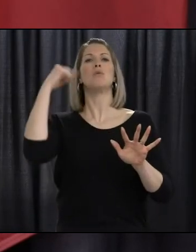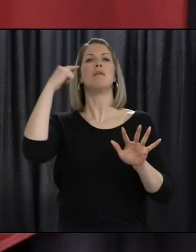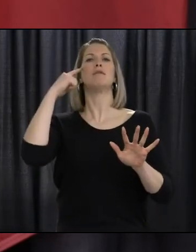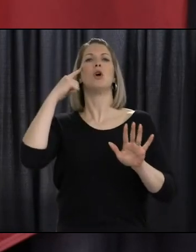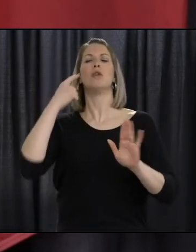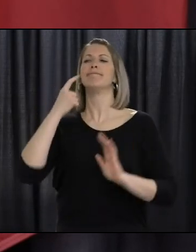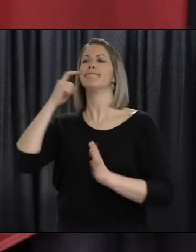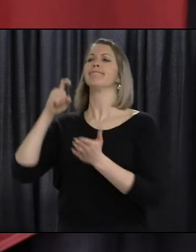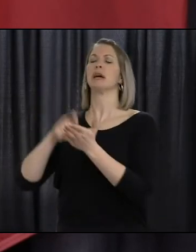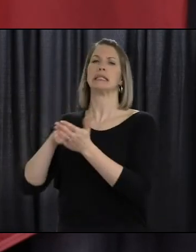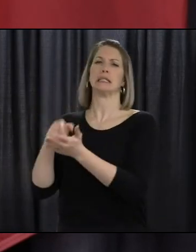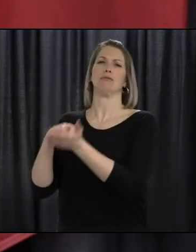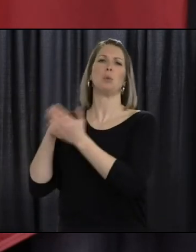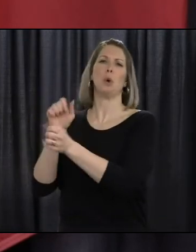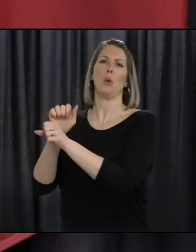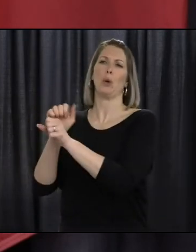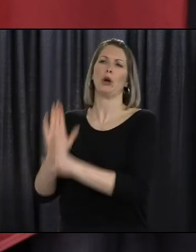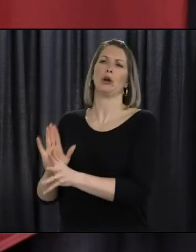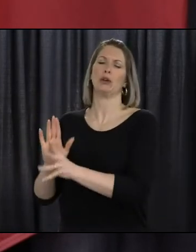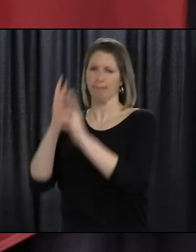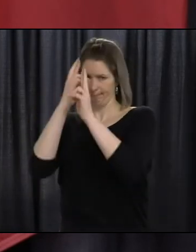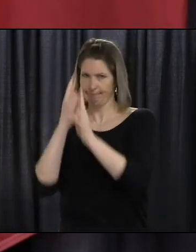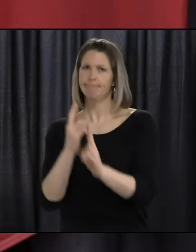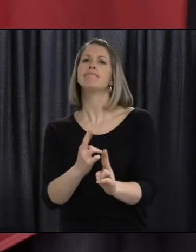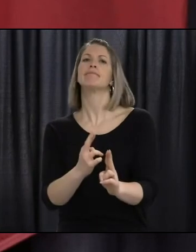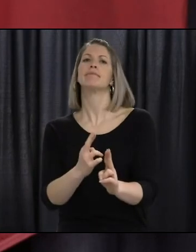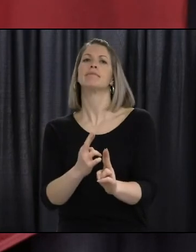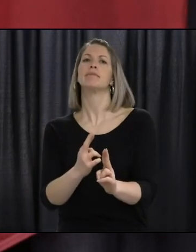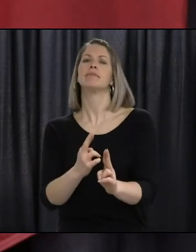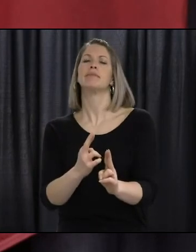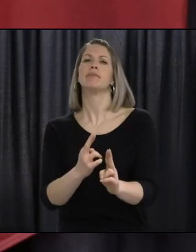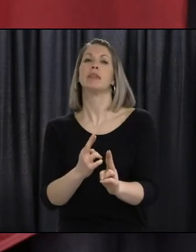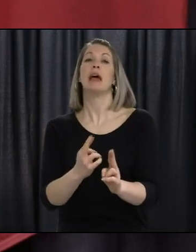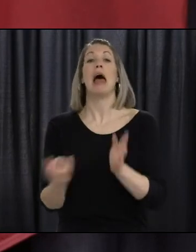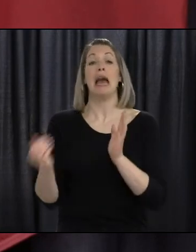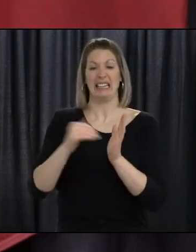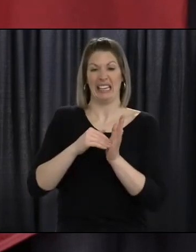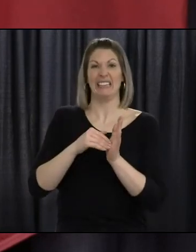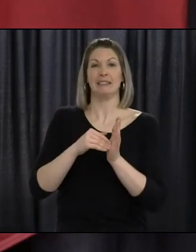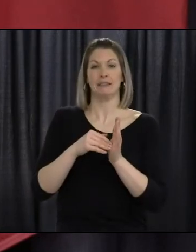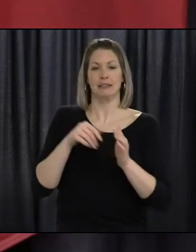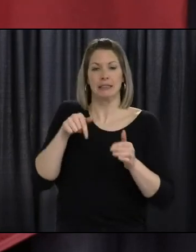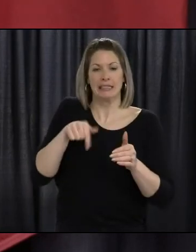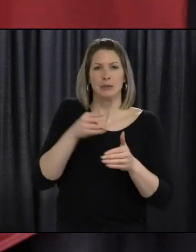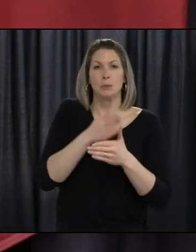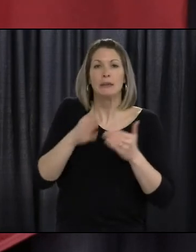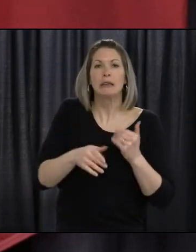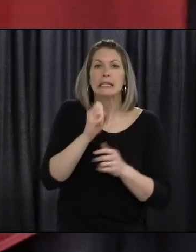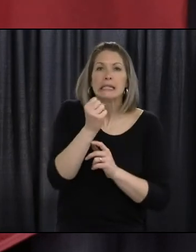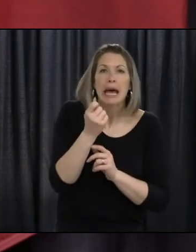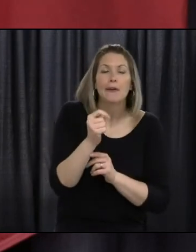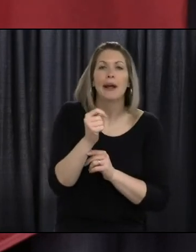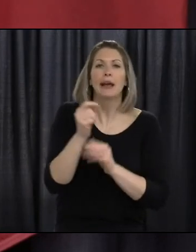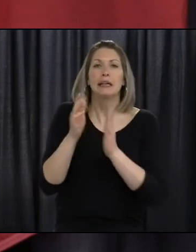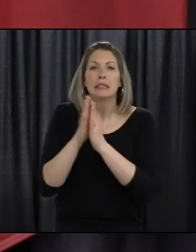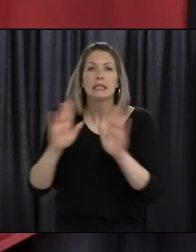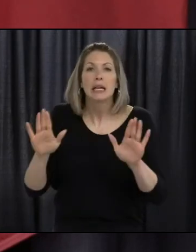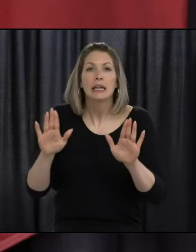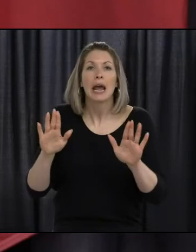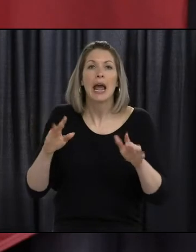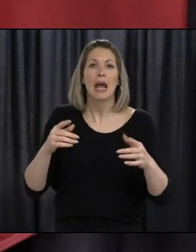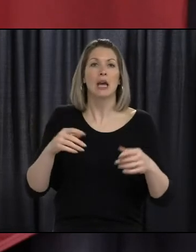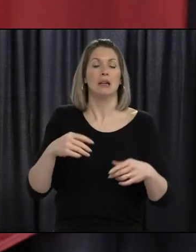news release on Saturday and Sunday. So this will be about the numbers and the briefings, instead of